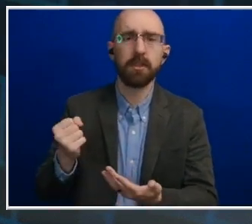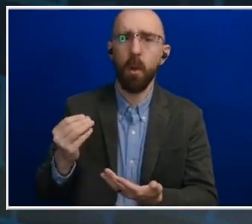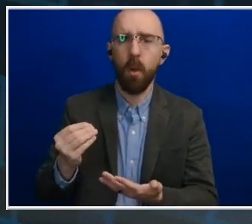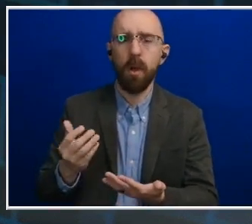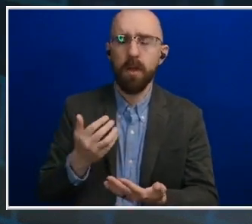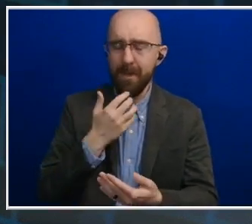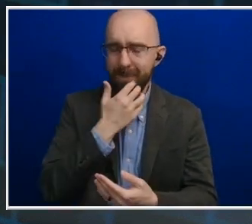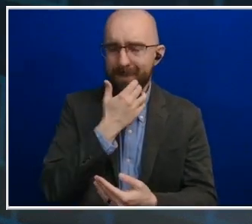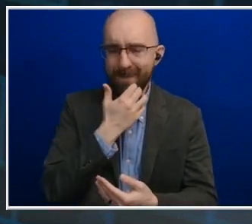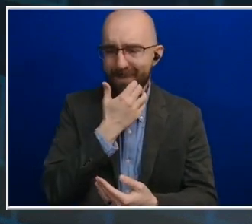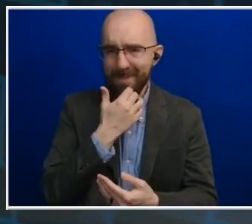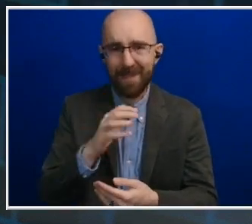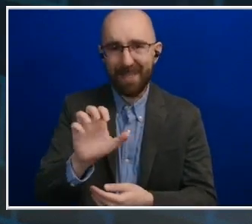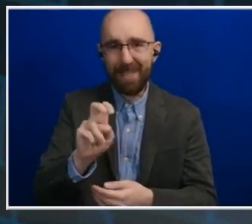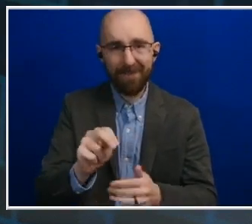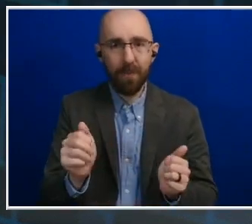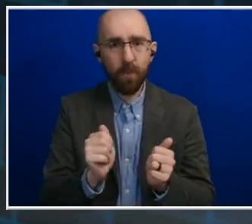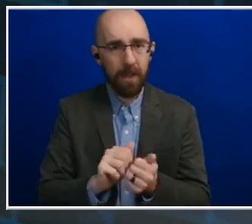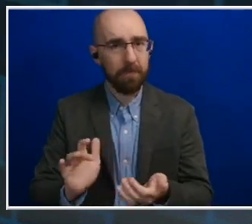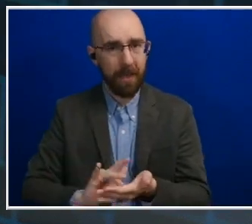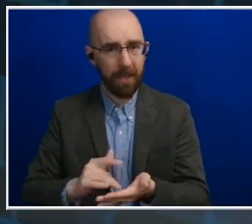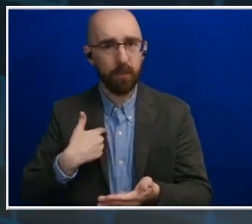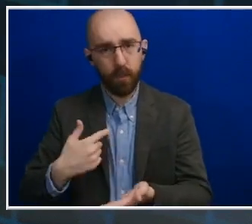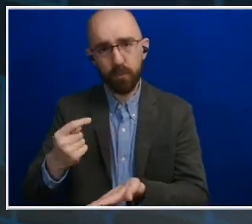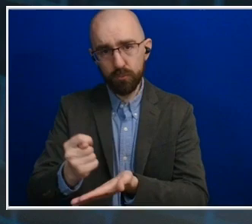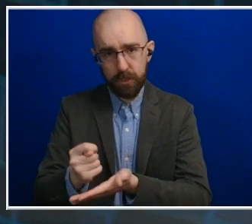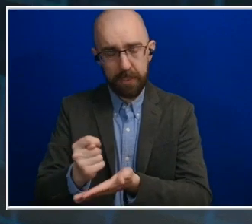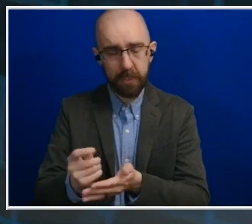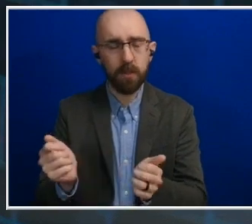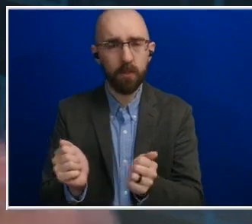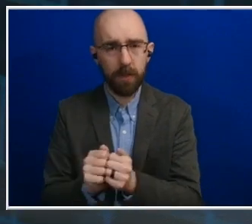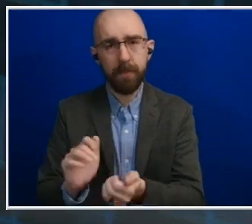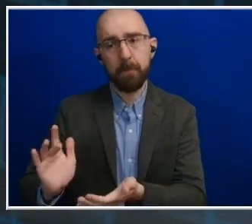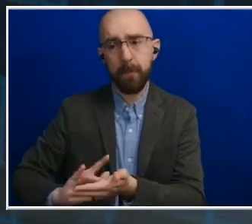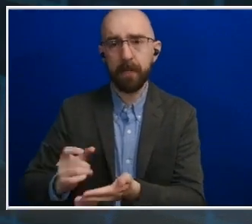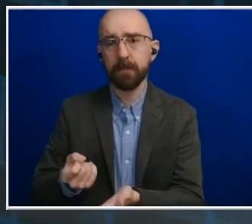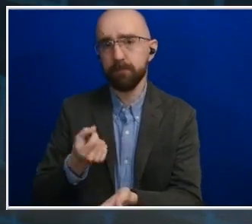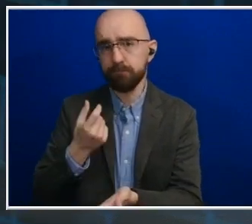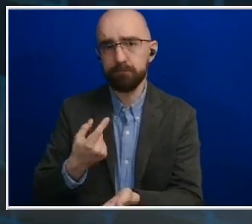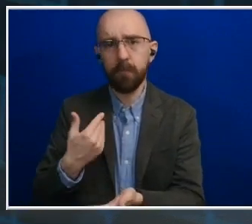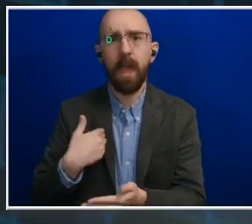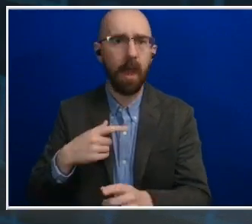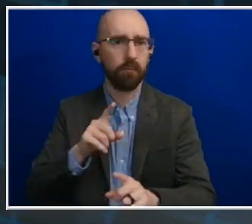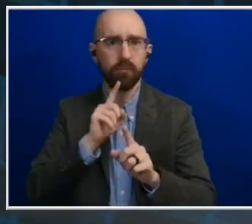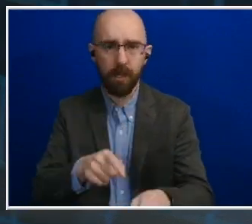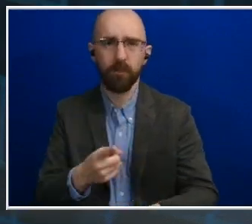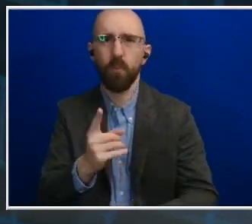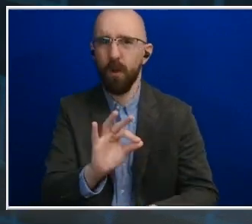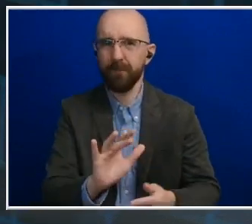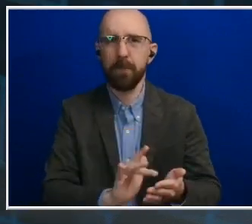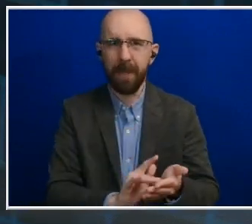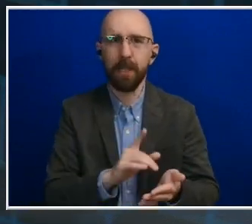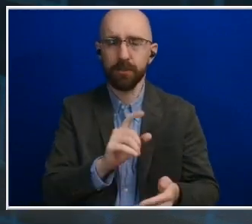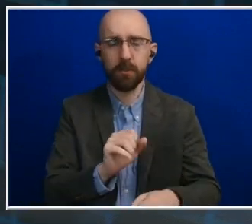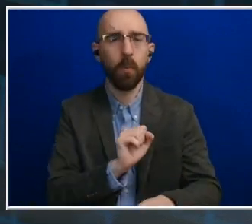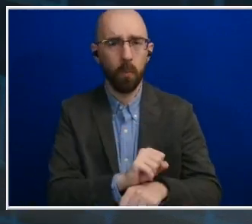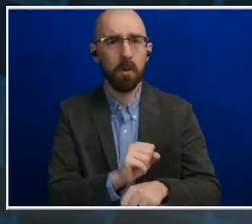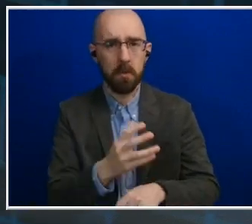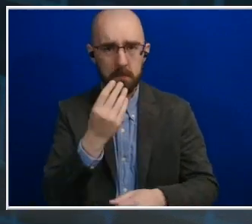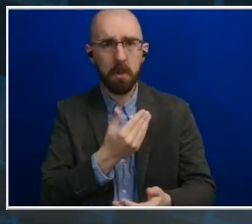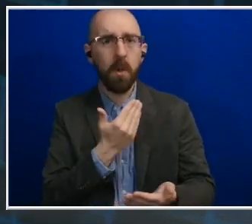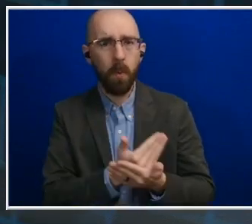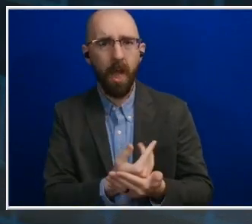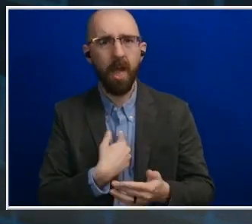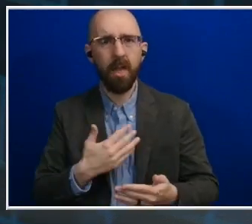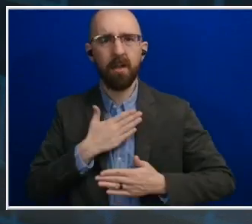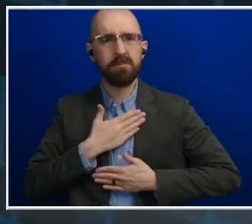even with medication, we were treating it with medication. And I had a reaction to one of the medications that was working pretty well, but had